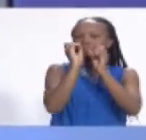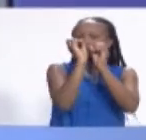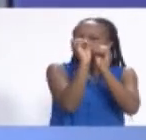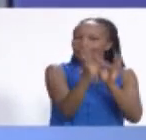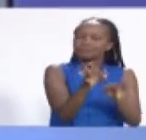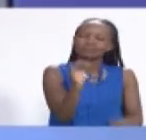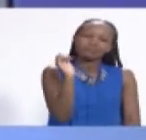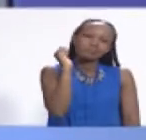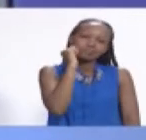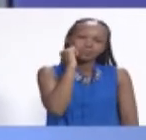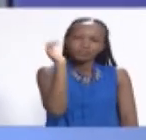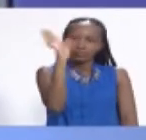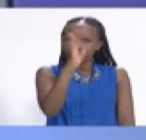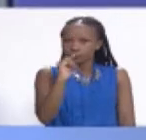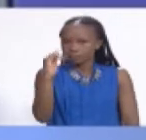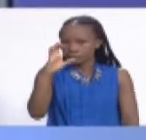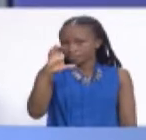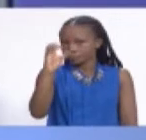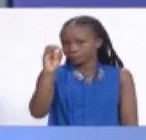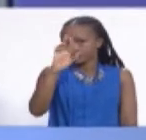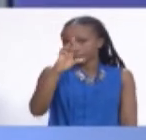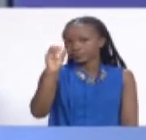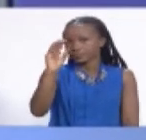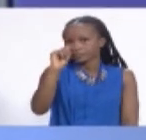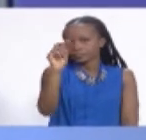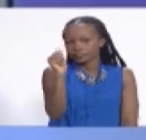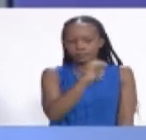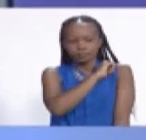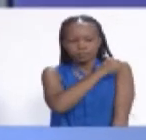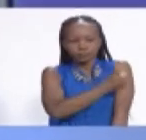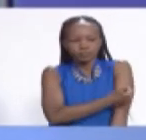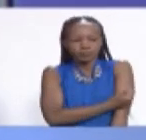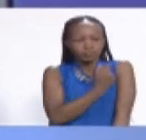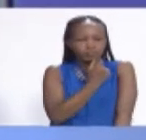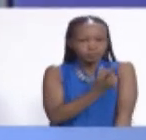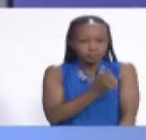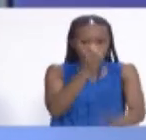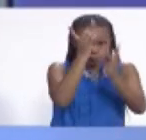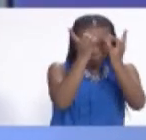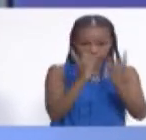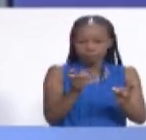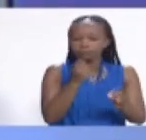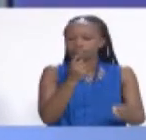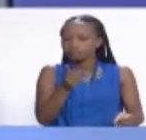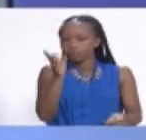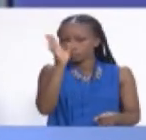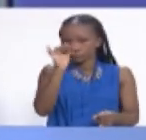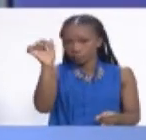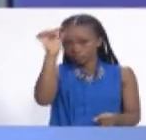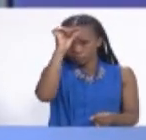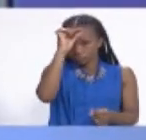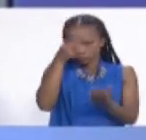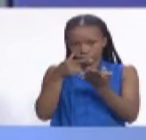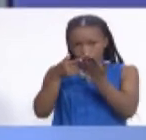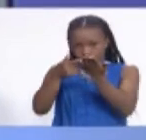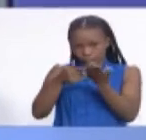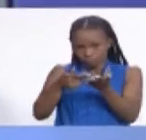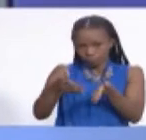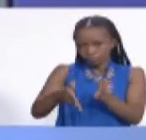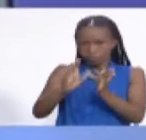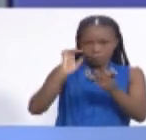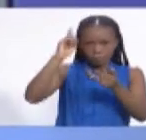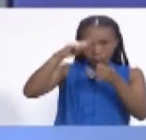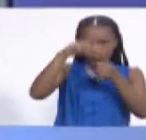infected by the coronavirus. The authority says their decision was informed by the government's mitigation measures aimed at